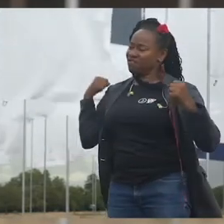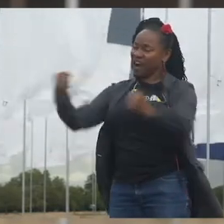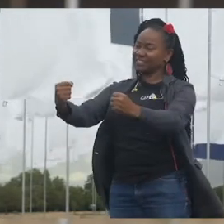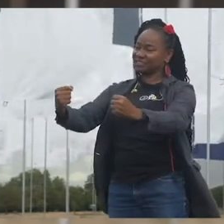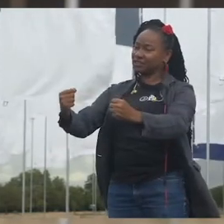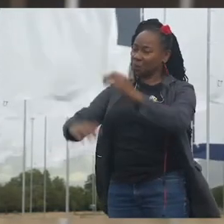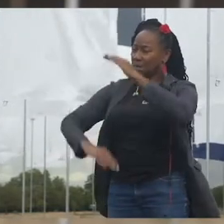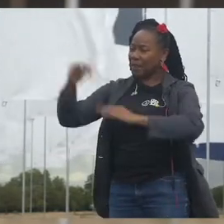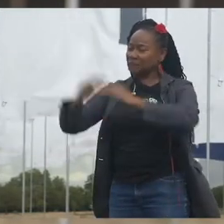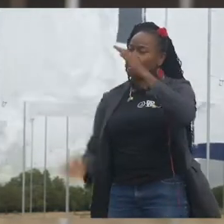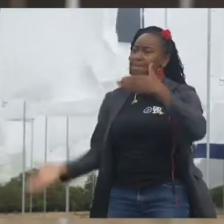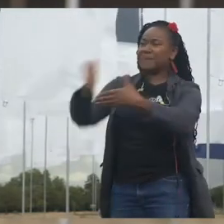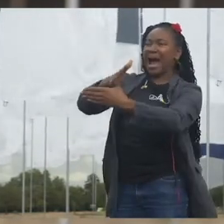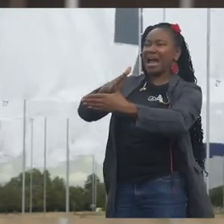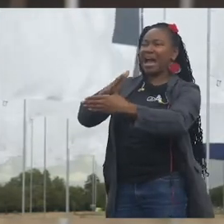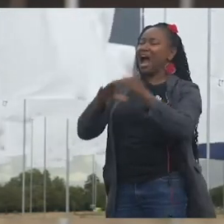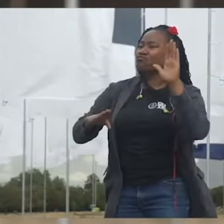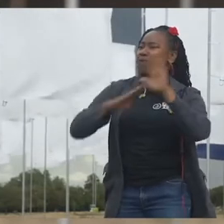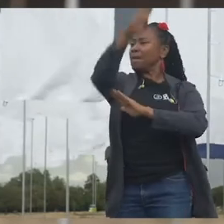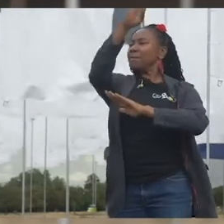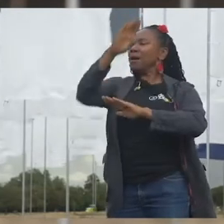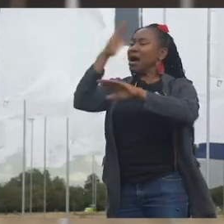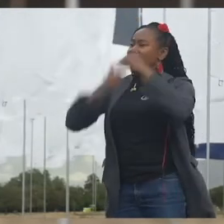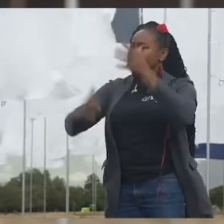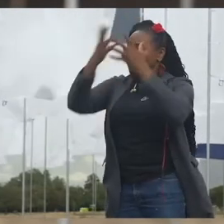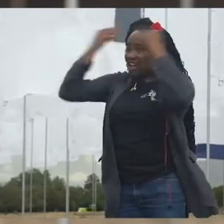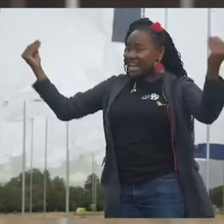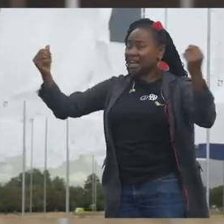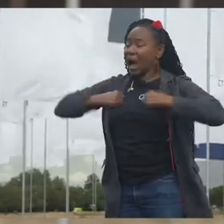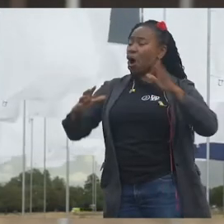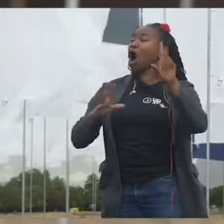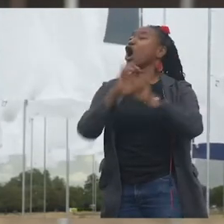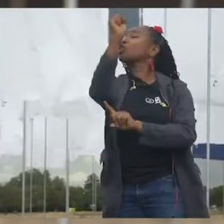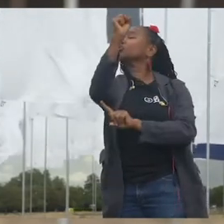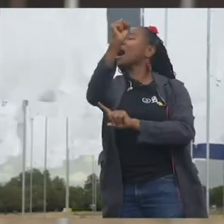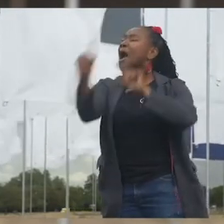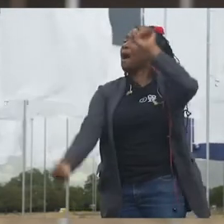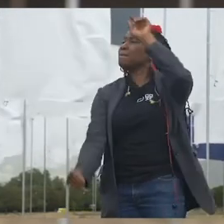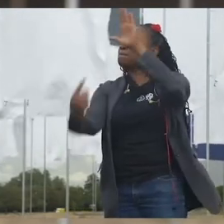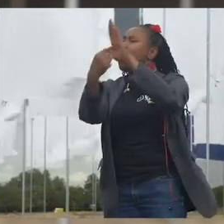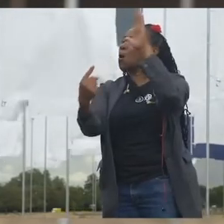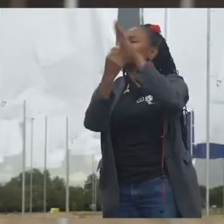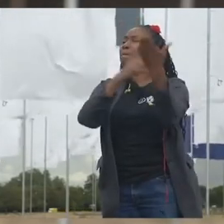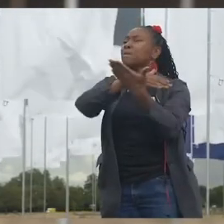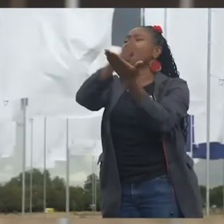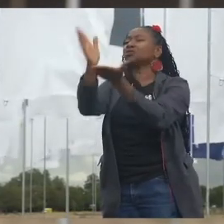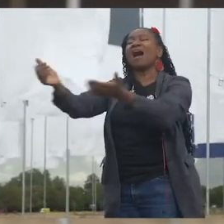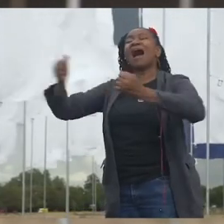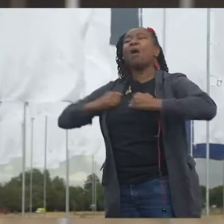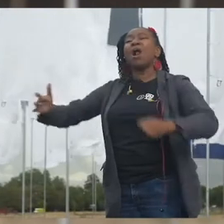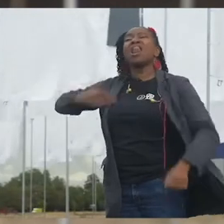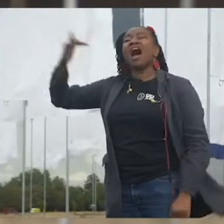recover, and we must never forget that culture, in all of its forms, is an essential part of our lives.